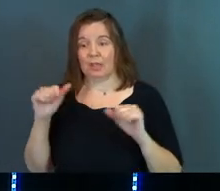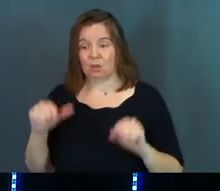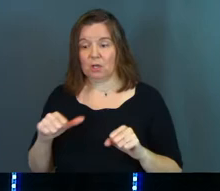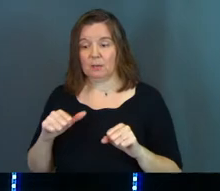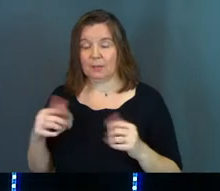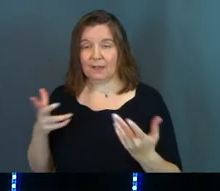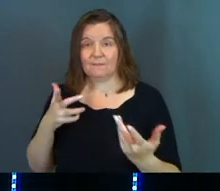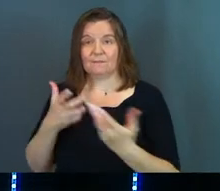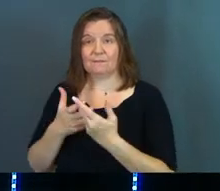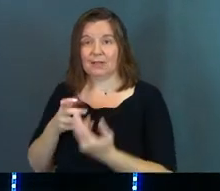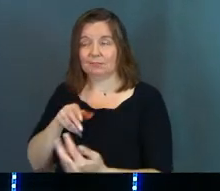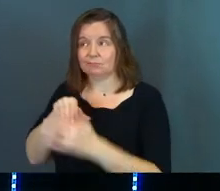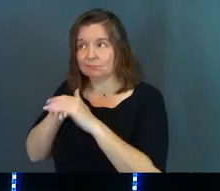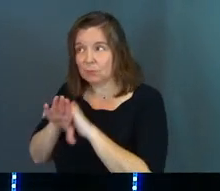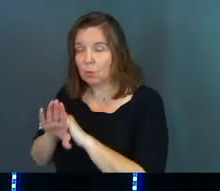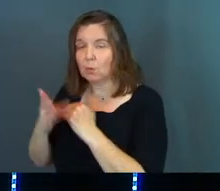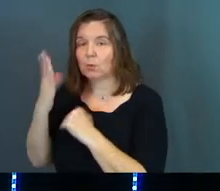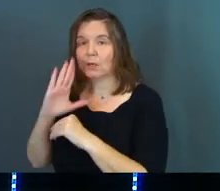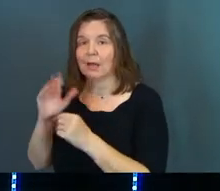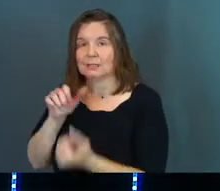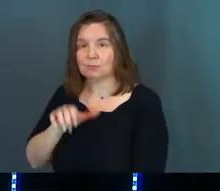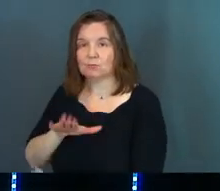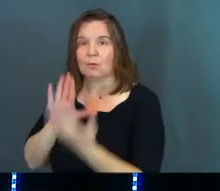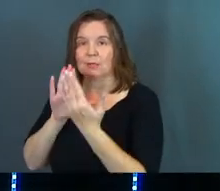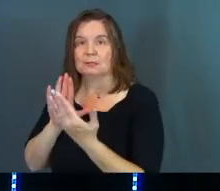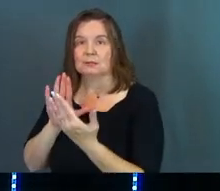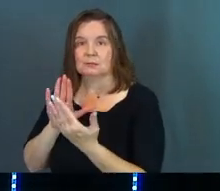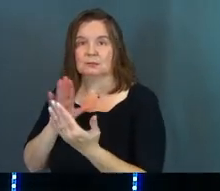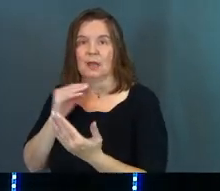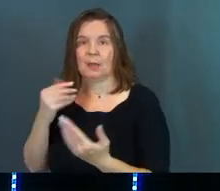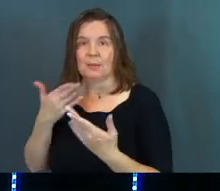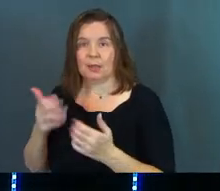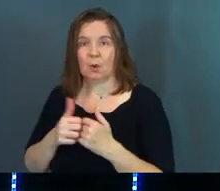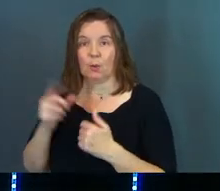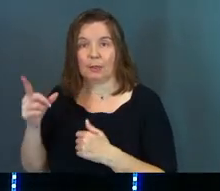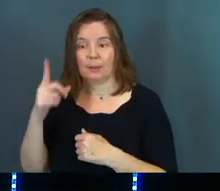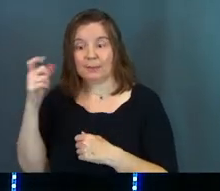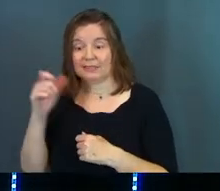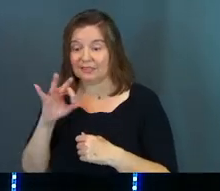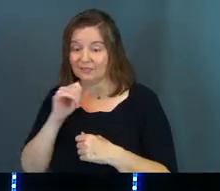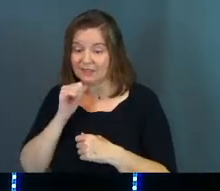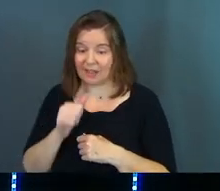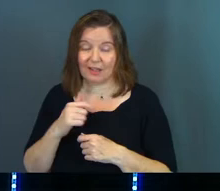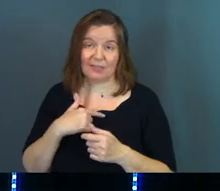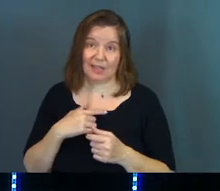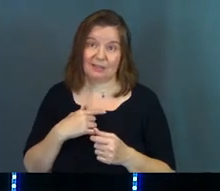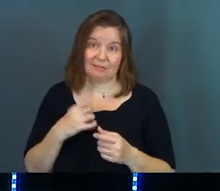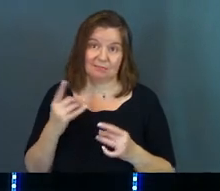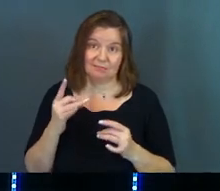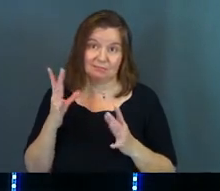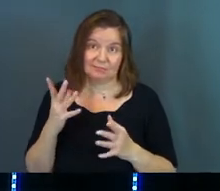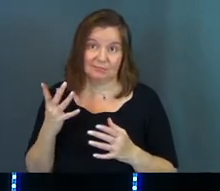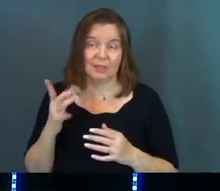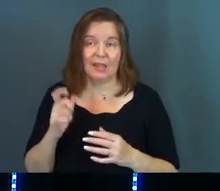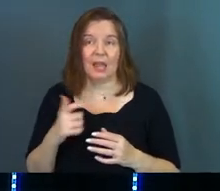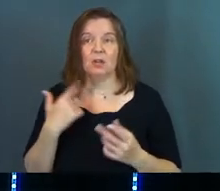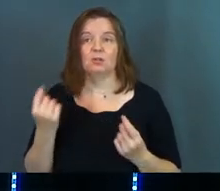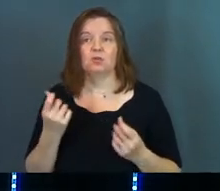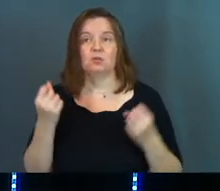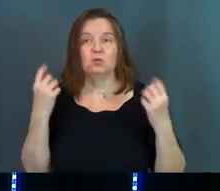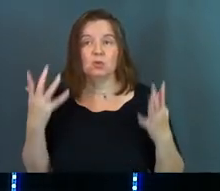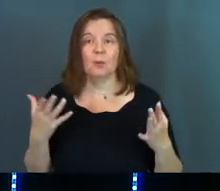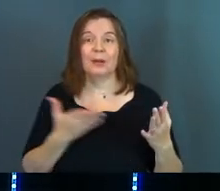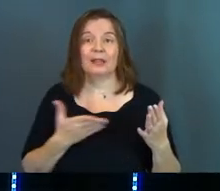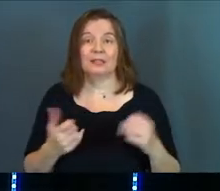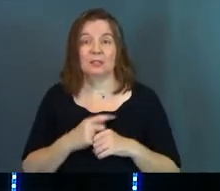could be fit to go into God's presence and be there with him, because if not, it was a wrap, right? It's like they had to do so